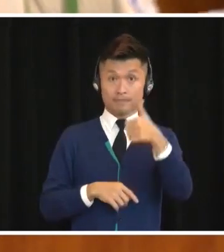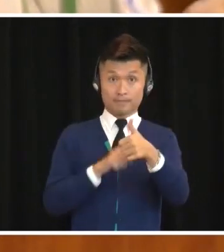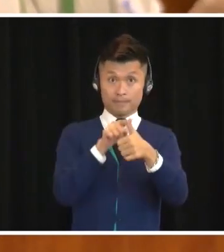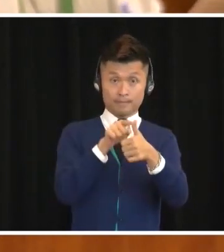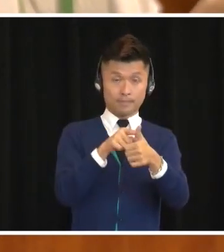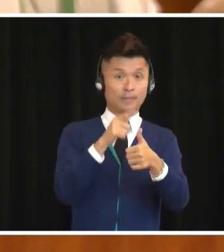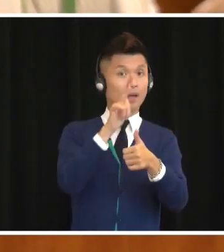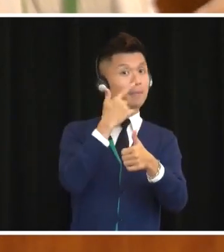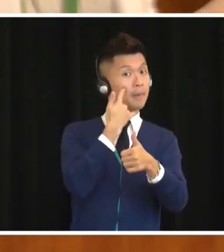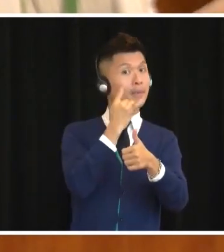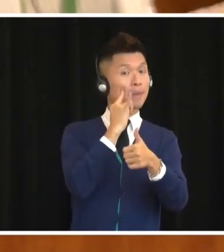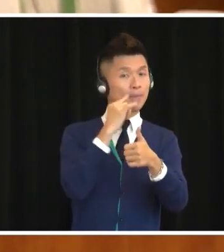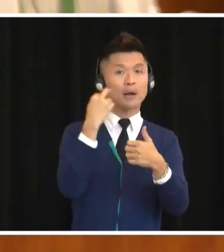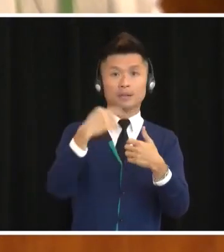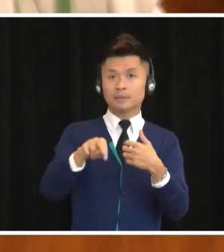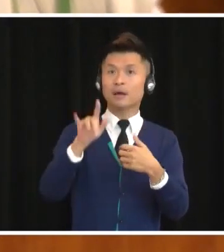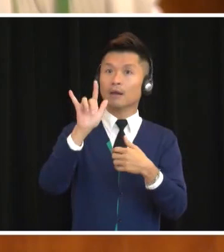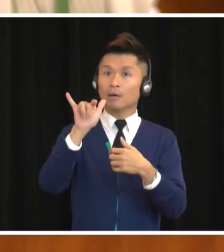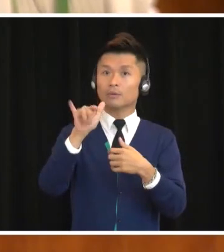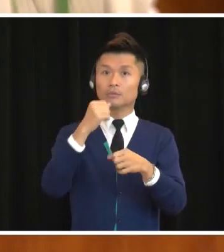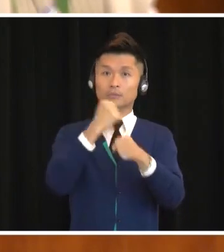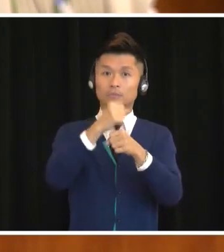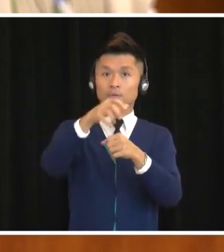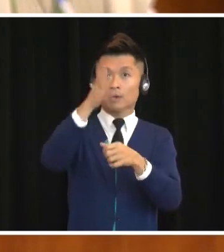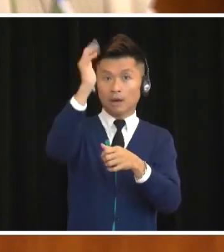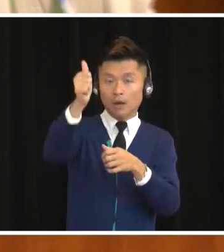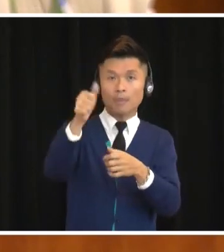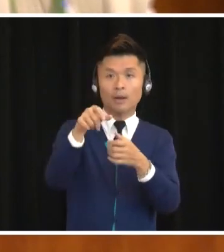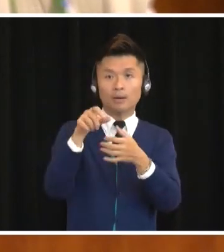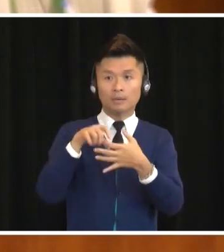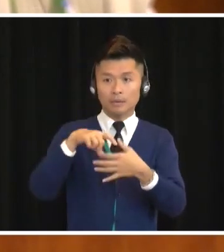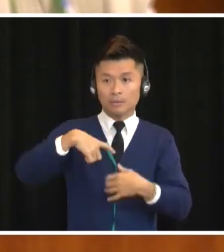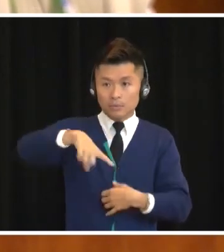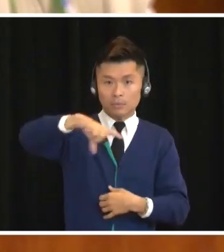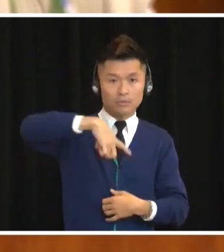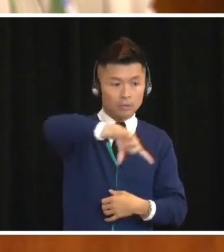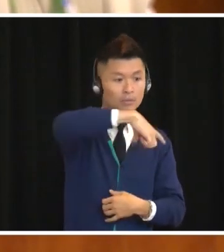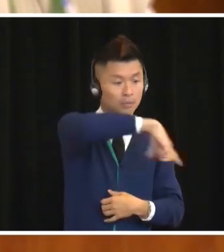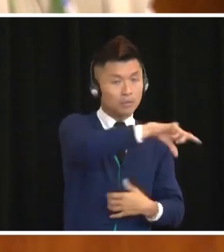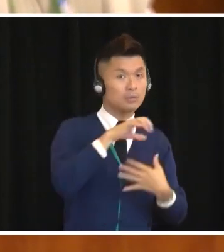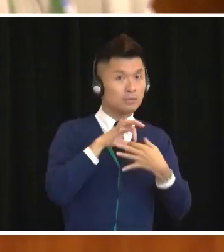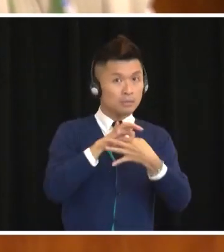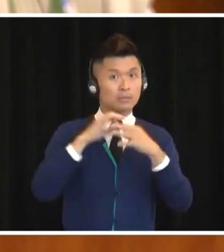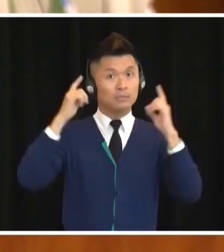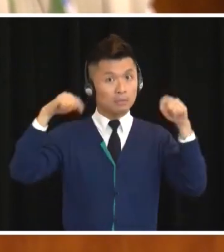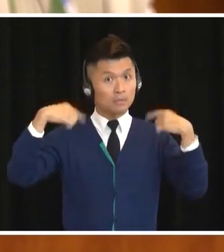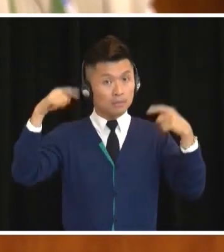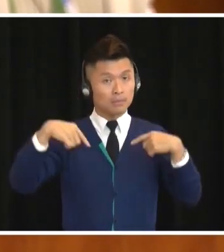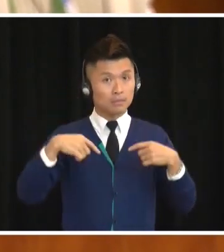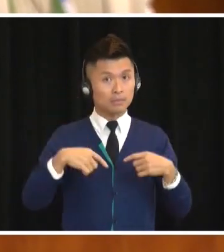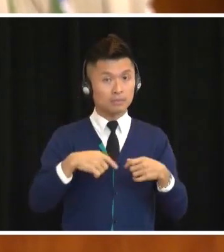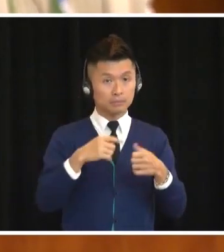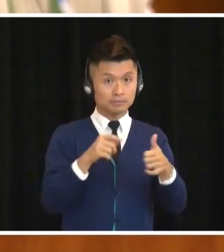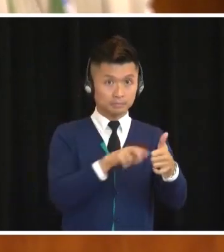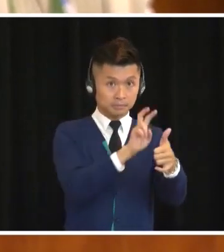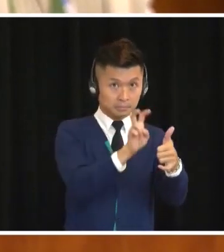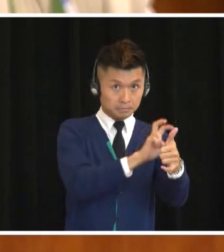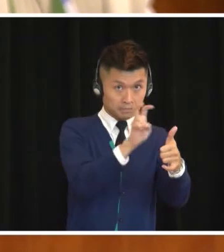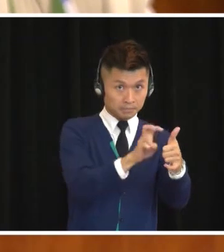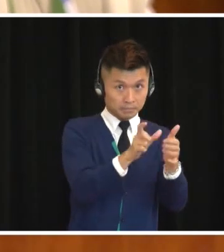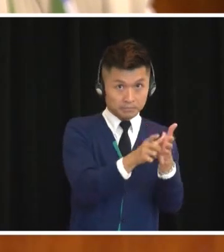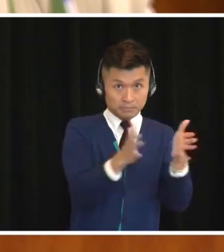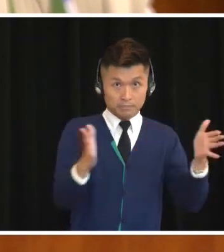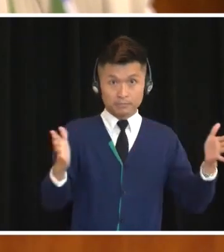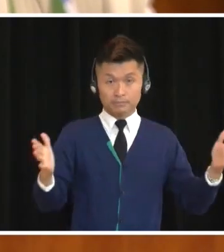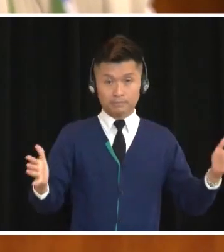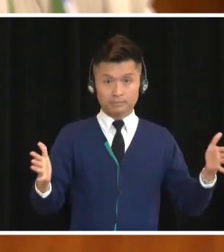probation officer will stay in close touch with the juvenile, his teachers at schools, his parents,